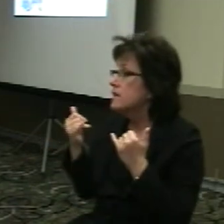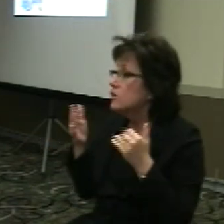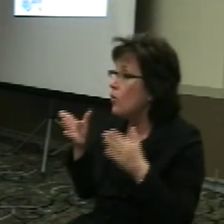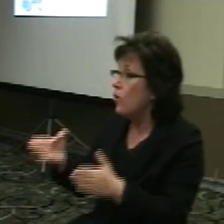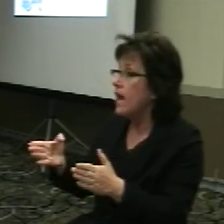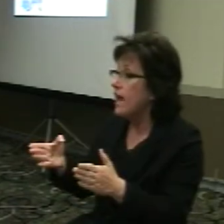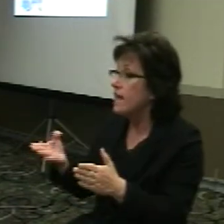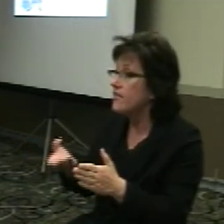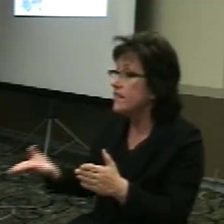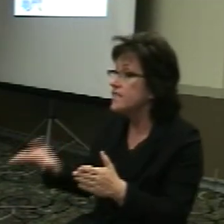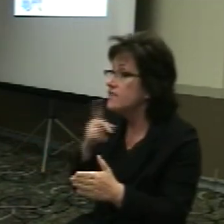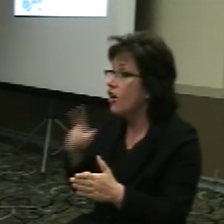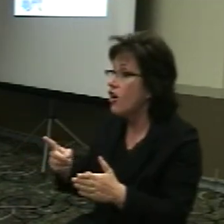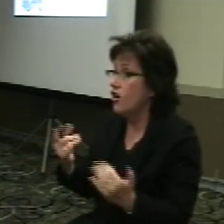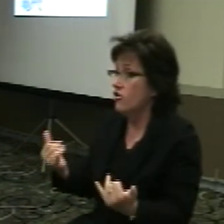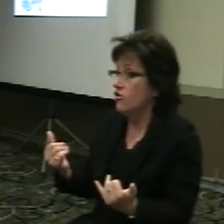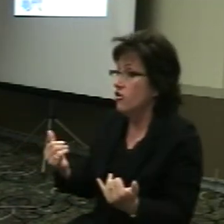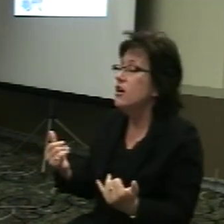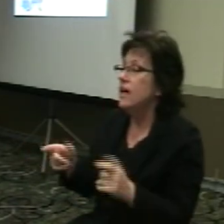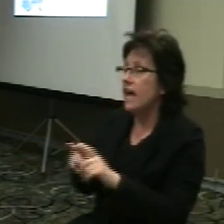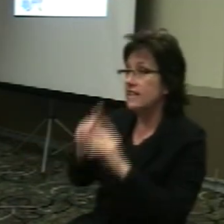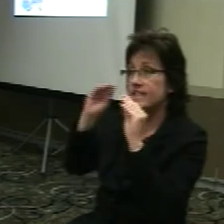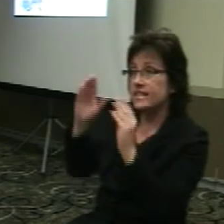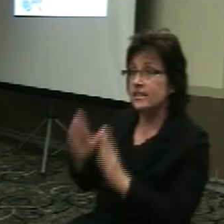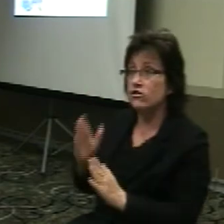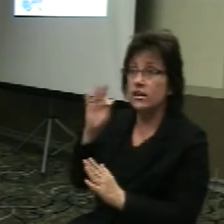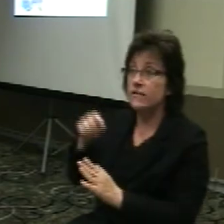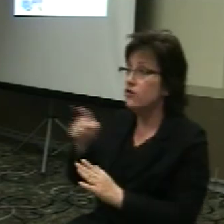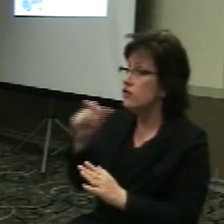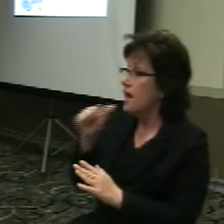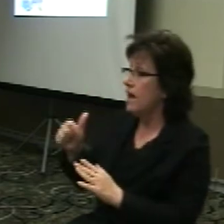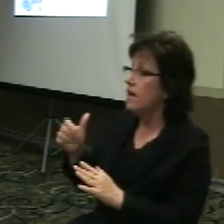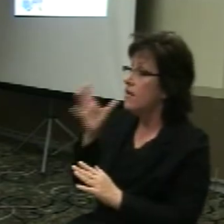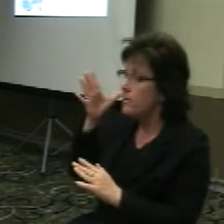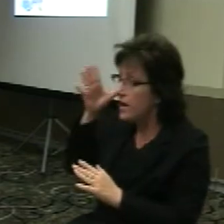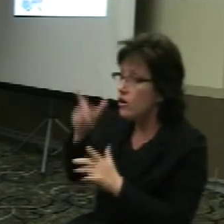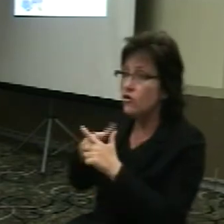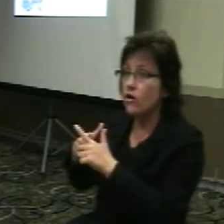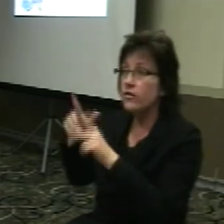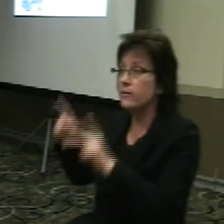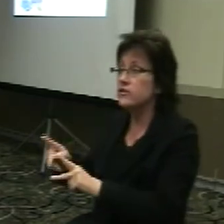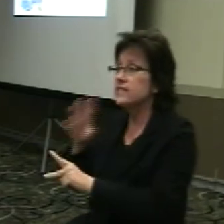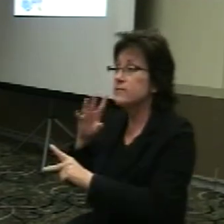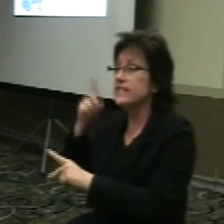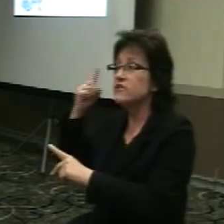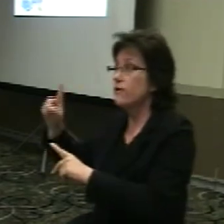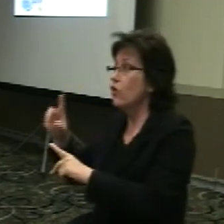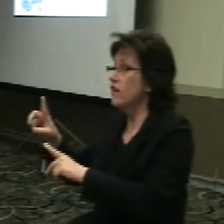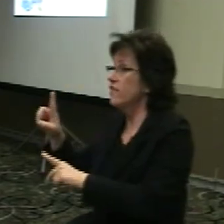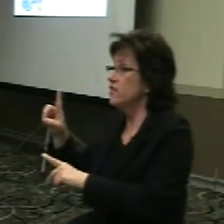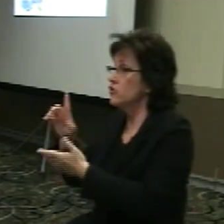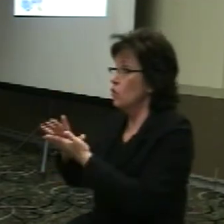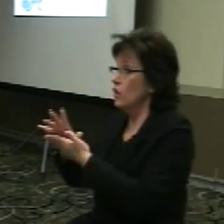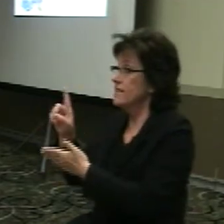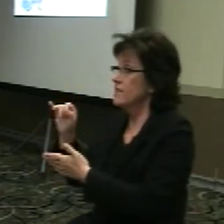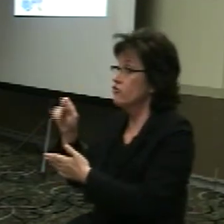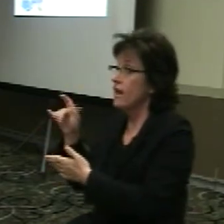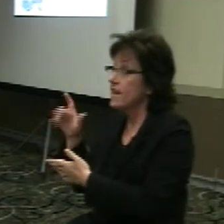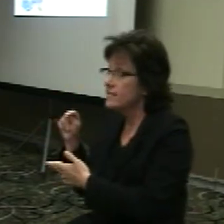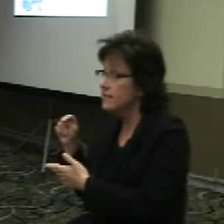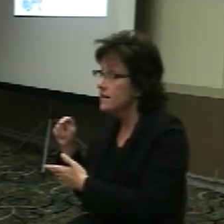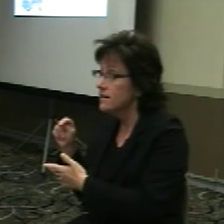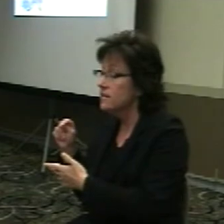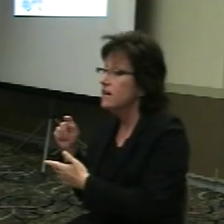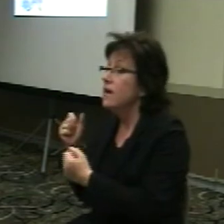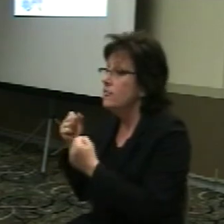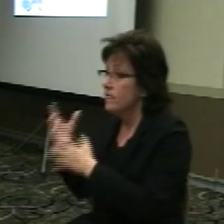way things lie, as a teacher, if you're not the parent or the person who speaks for the district, in many cases, the best